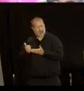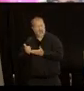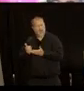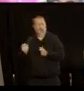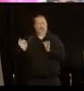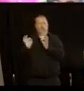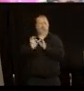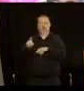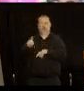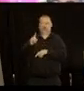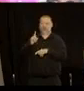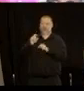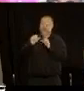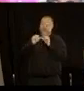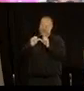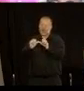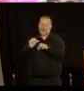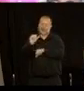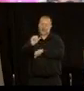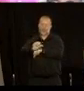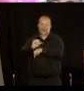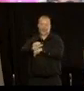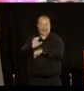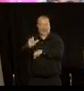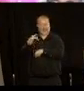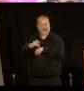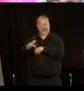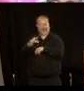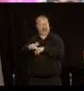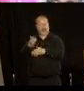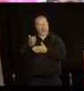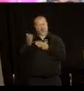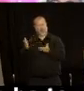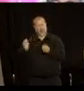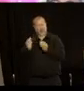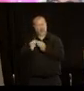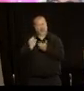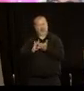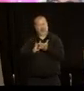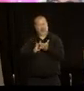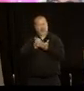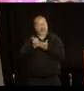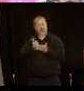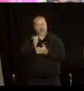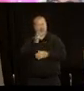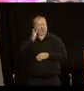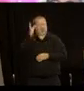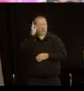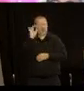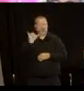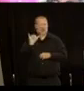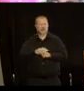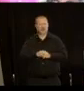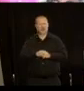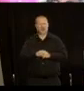make sure that they can continue to work in this space and we can bring in more medical foster care parents.